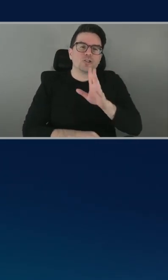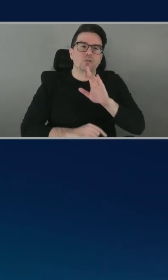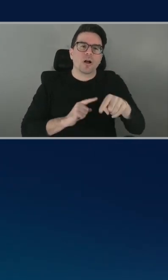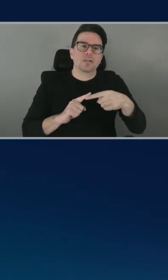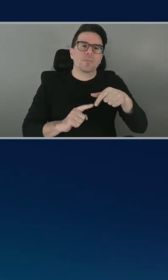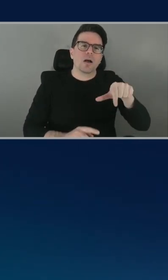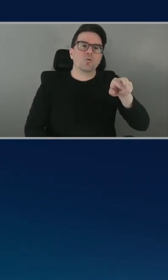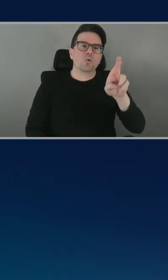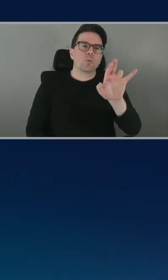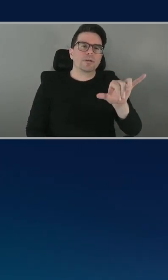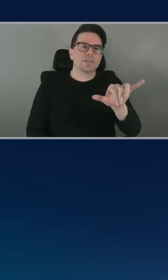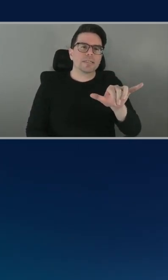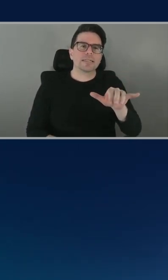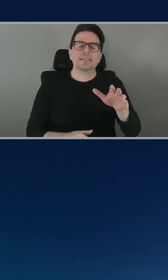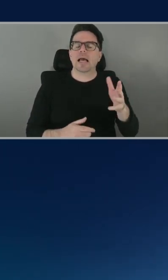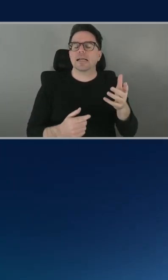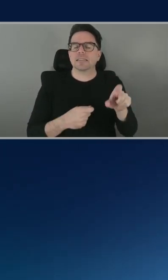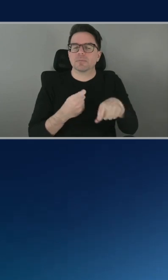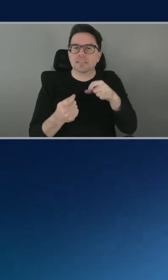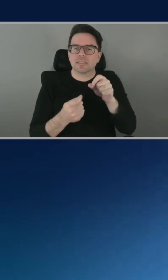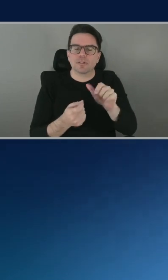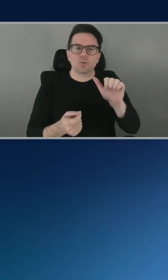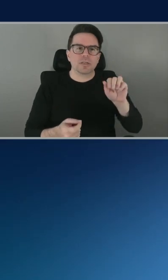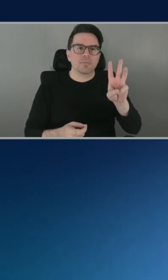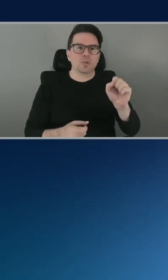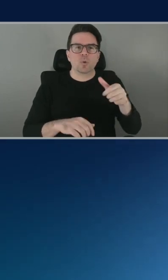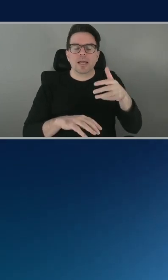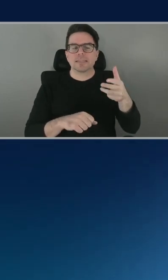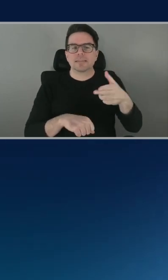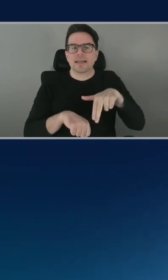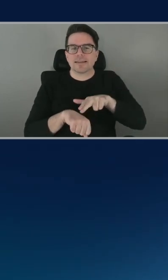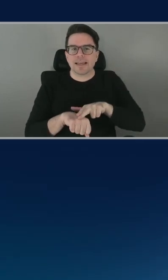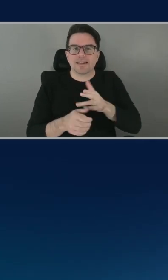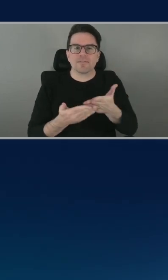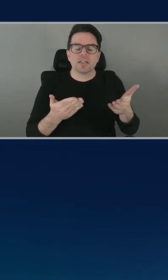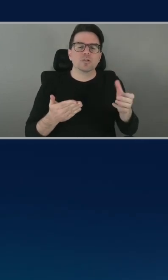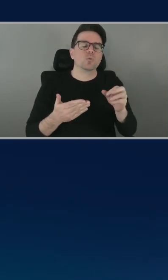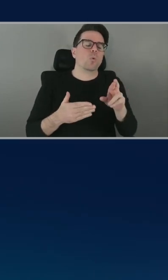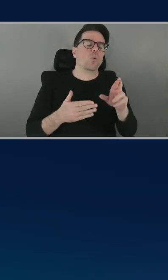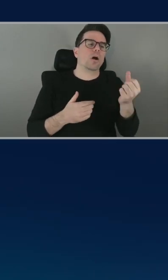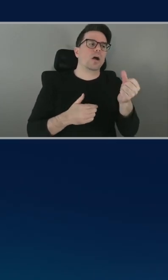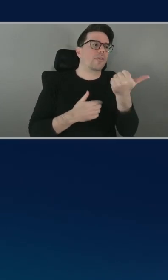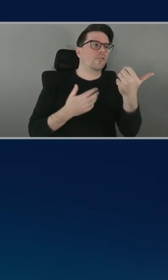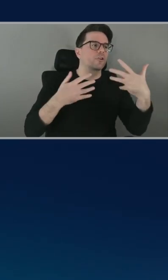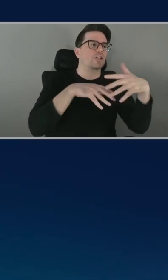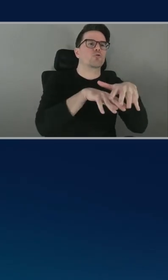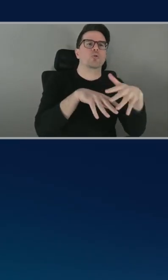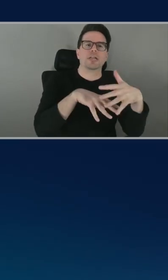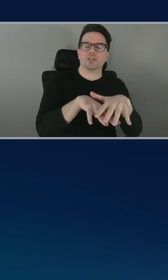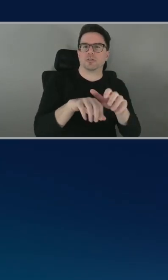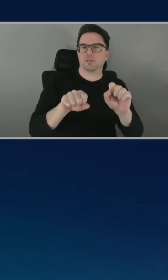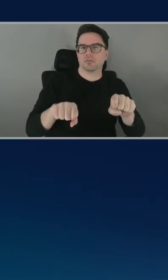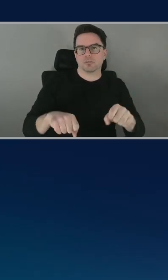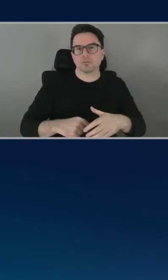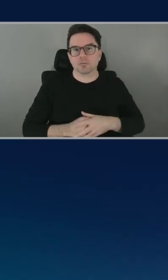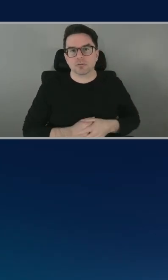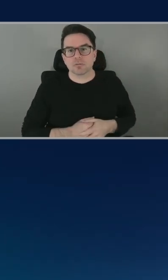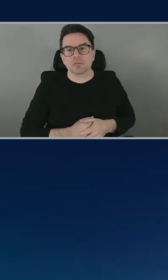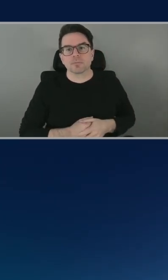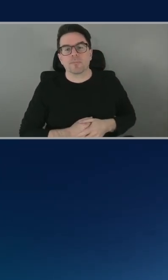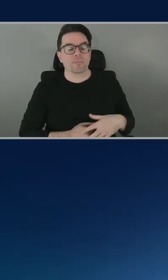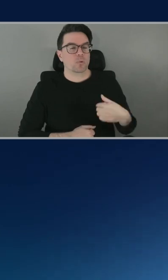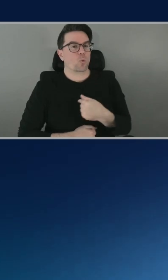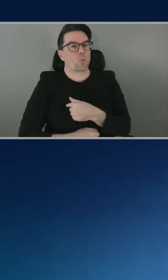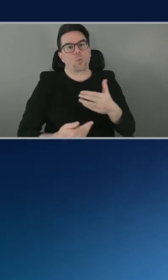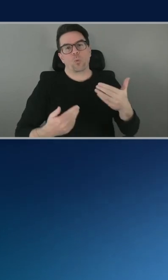specific to AWS native stuff, or are there any integrations that we're wanting to talk about? So we've basically had a whole